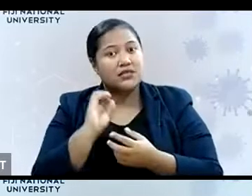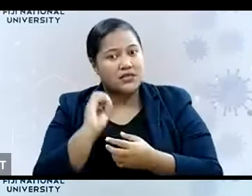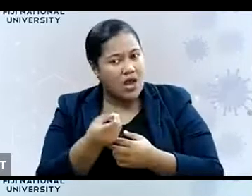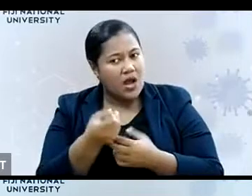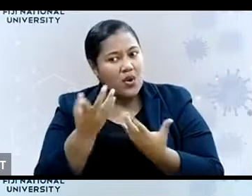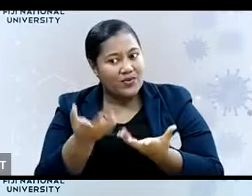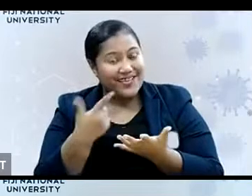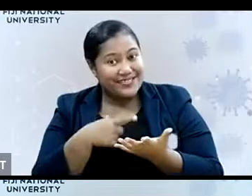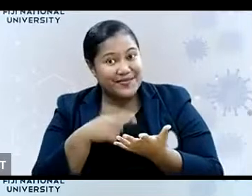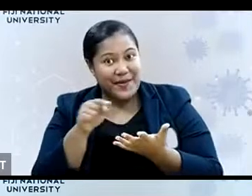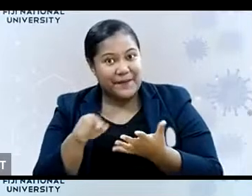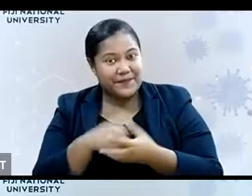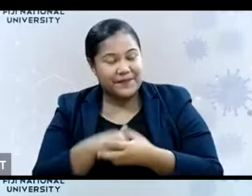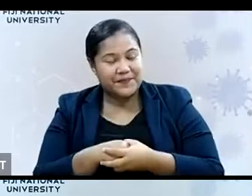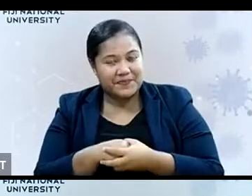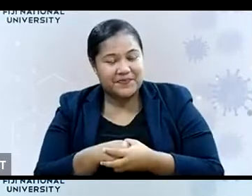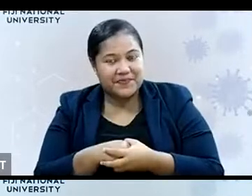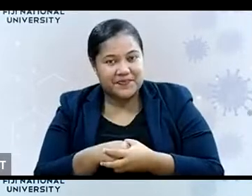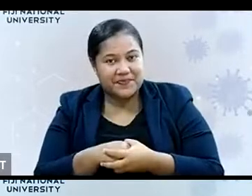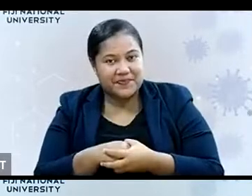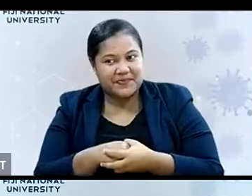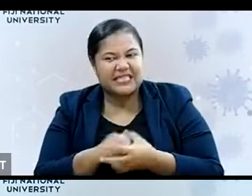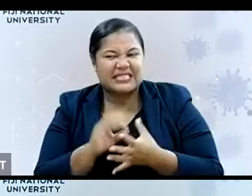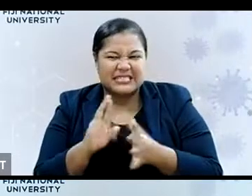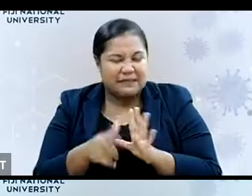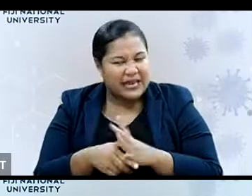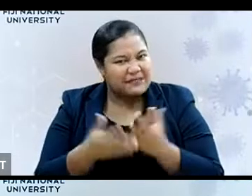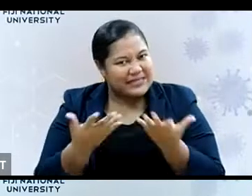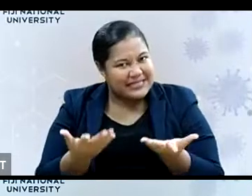an unfortunate, I guess, unwanted